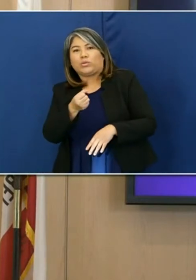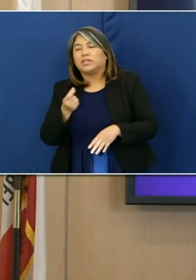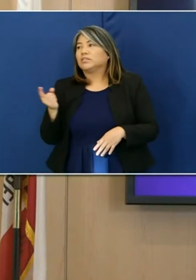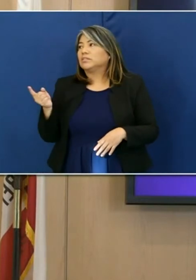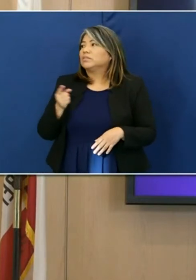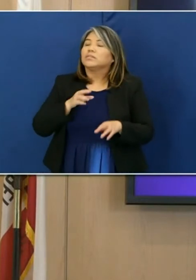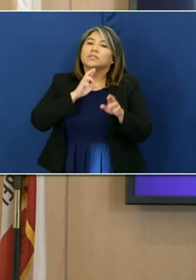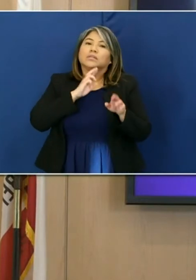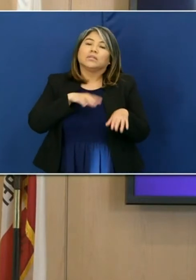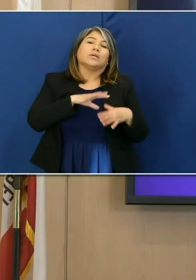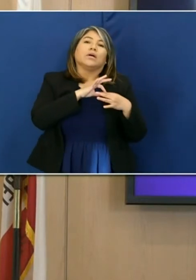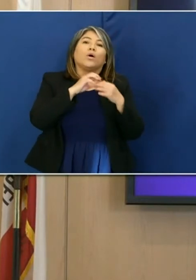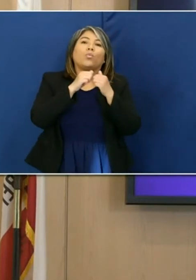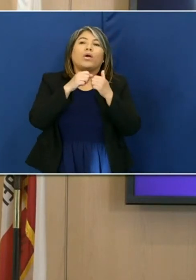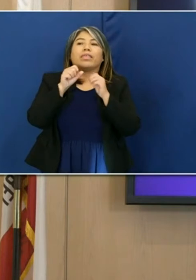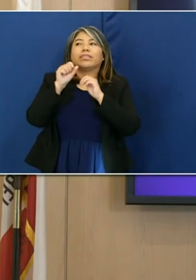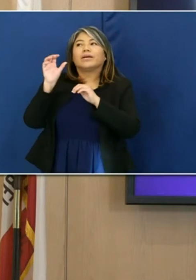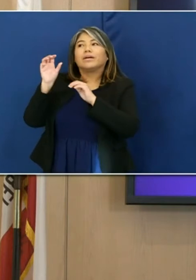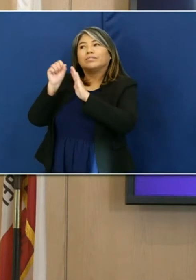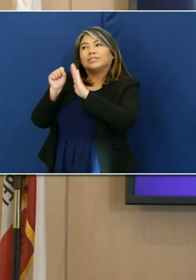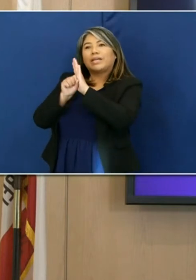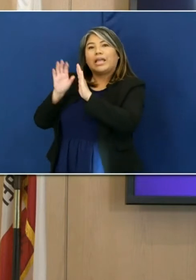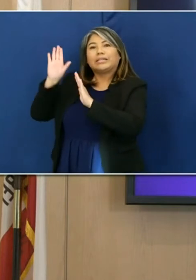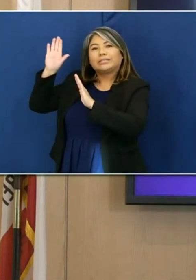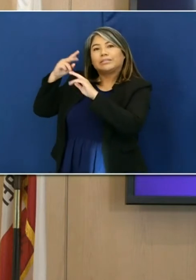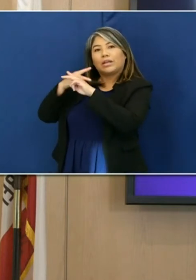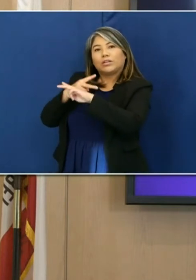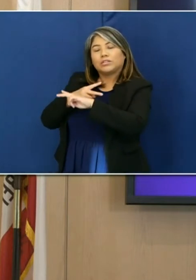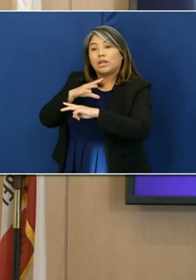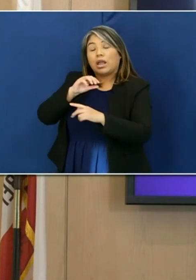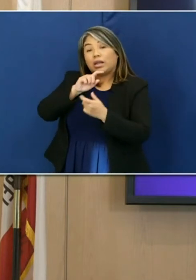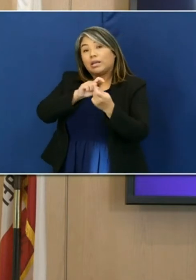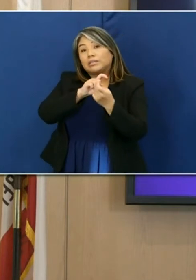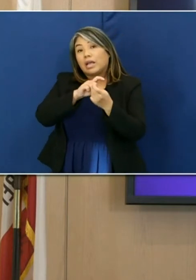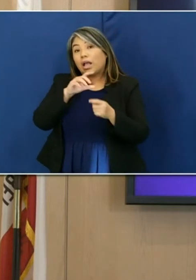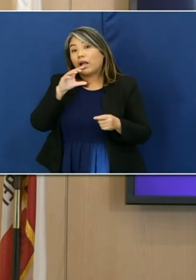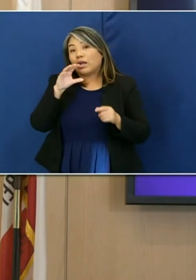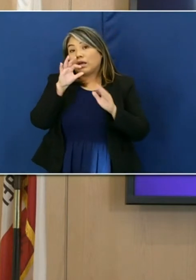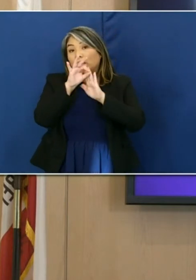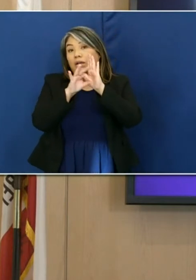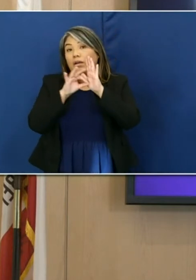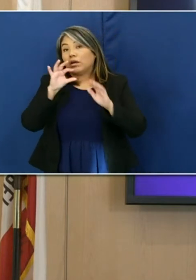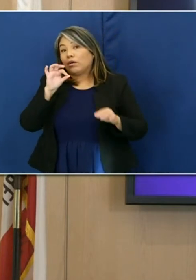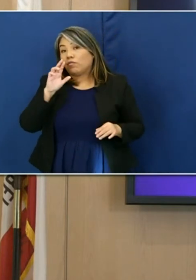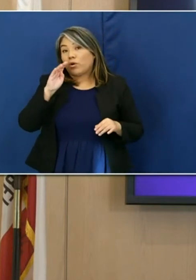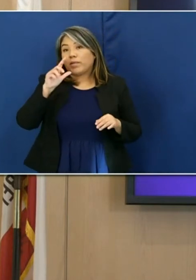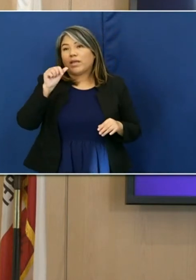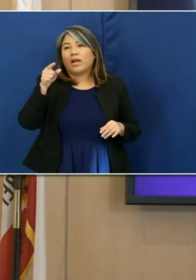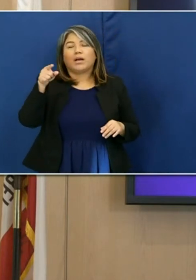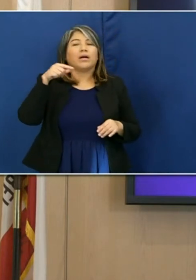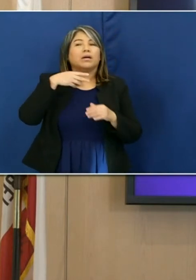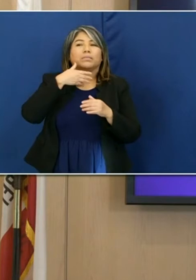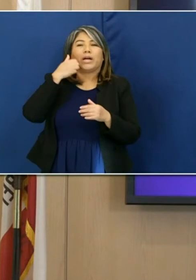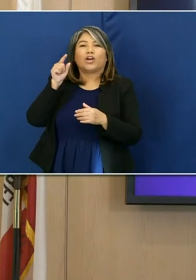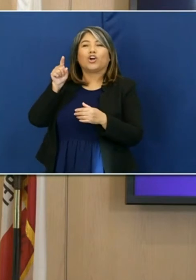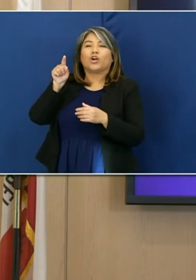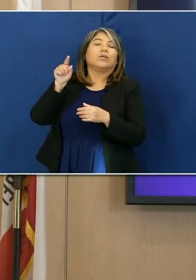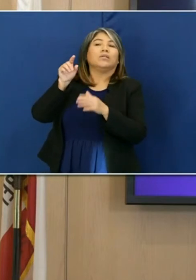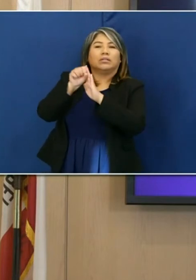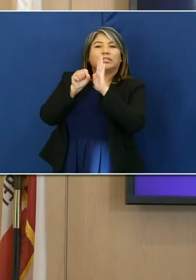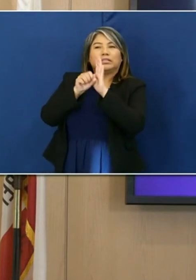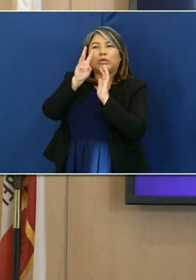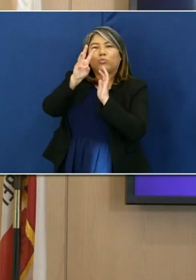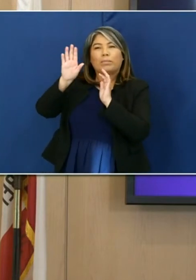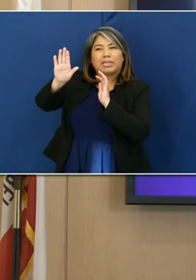state's calculation. And for the exact formula, I would refer you to the state's website on that. But we are just one county